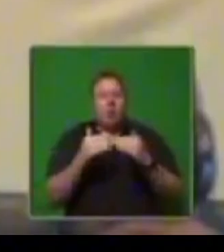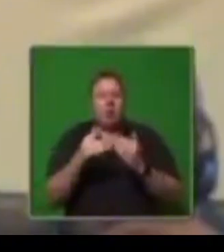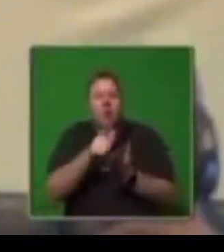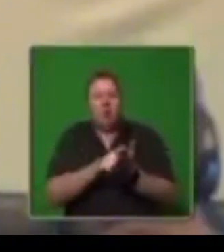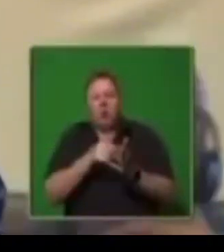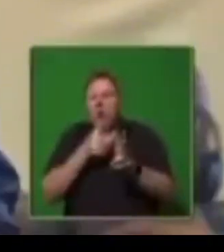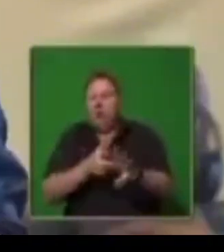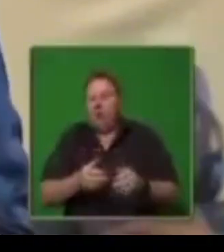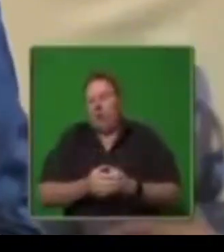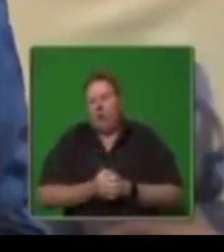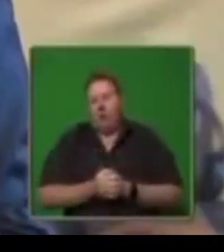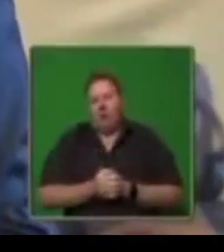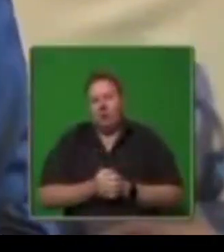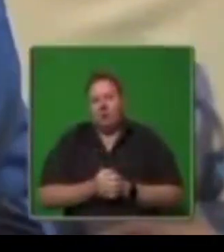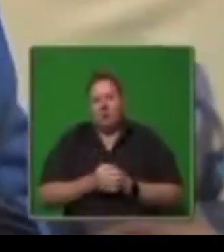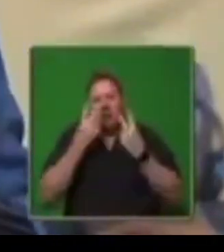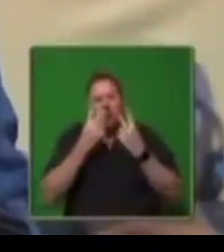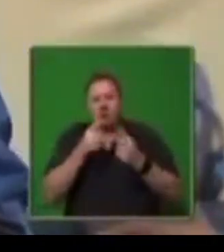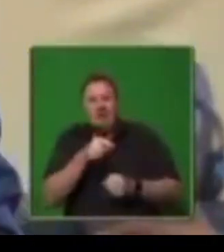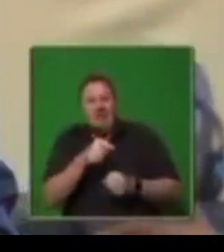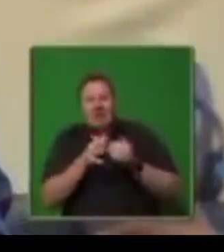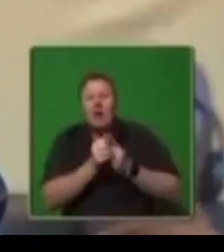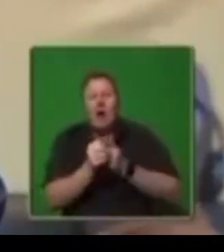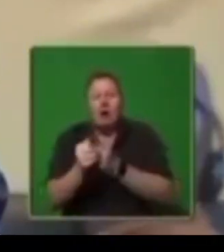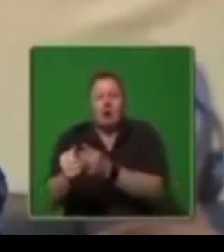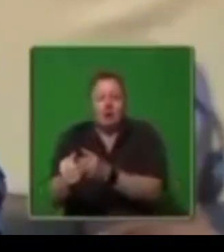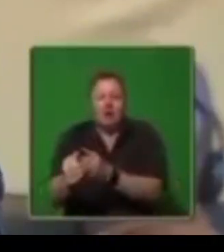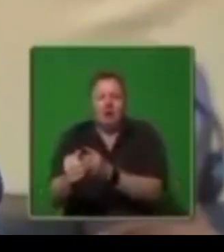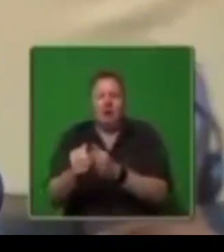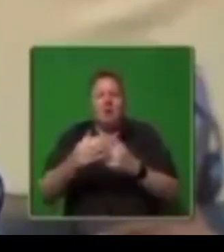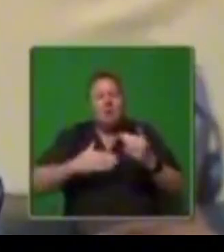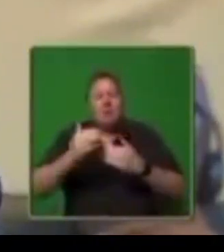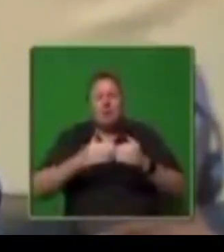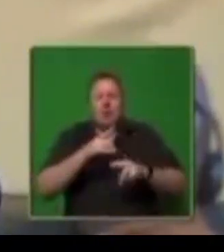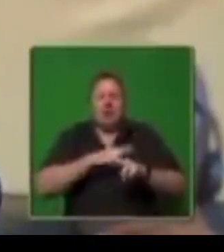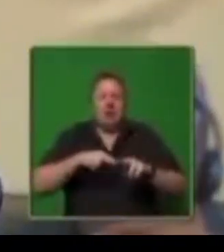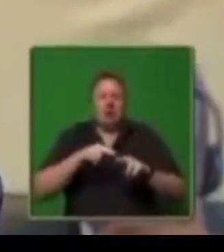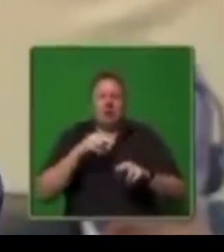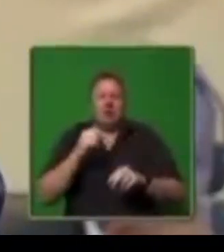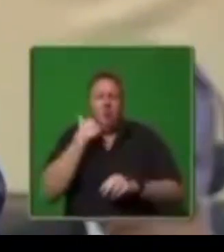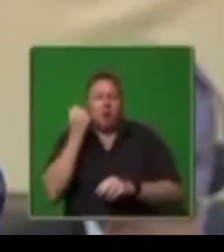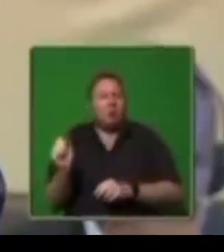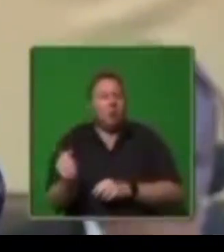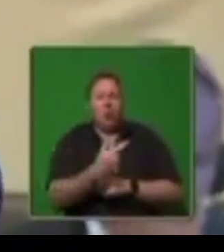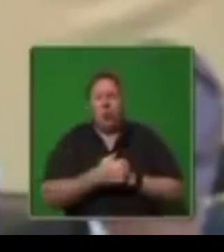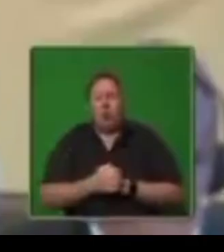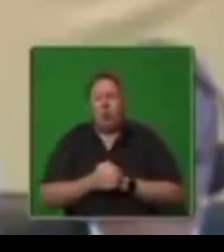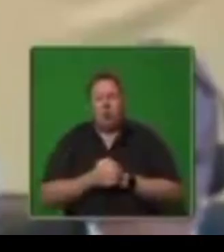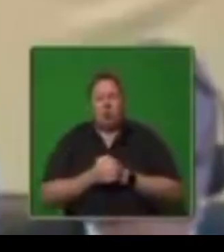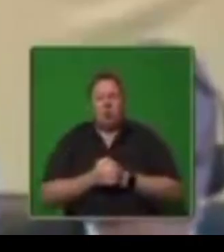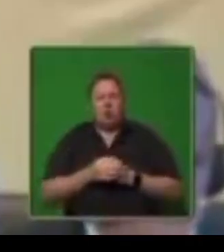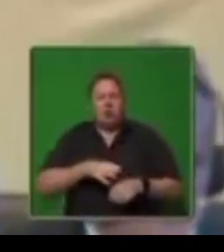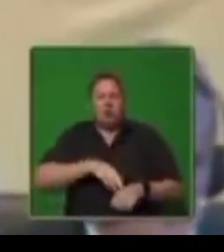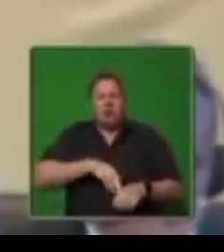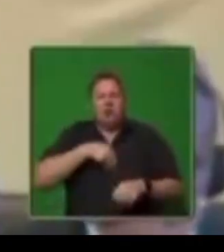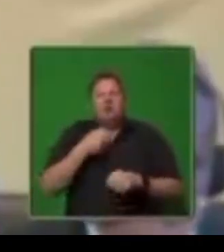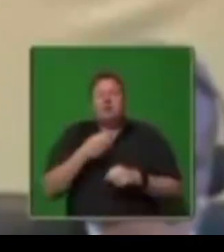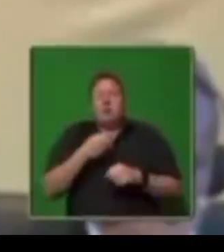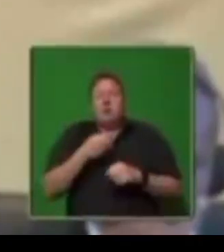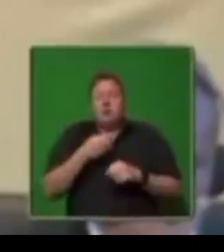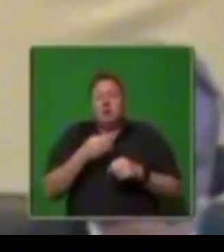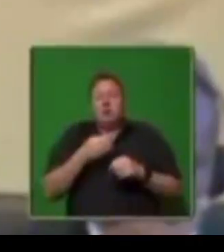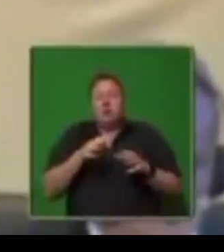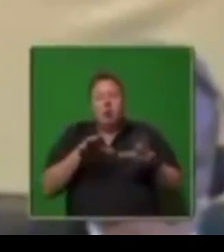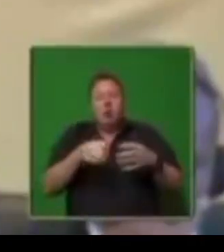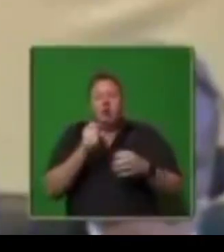is this vision that continues to guide us as we work to build the nation that we all want. It is the spirit of the Congress of the